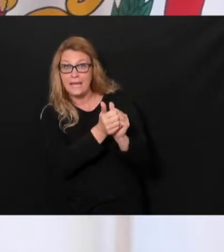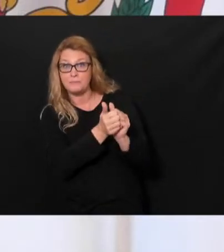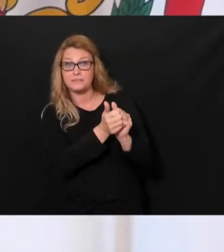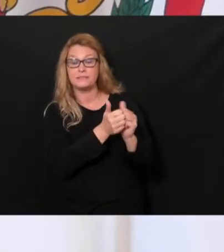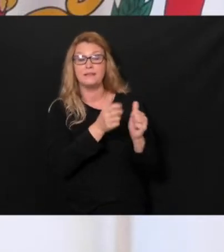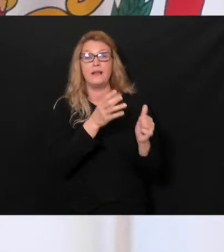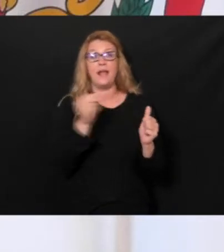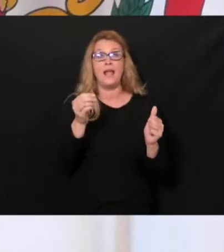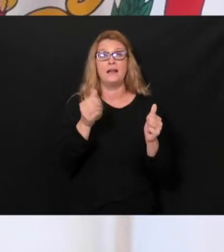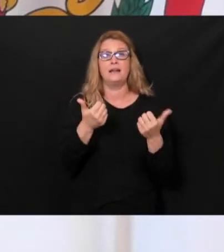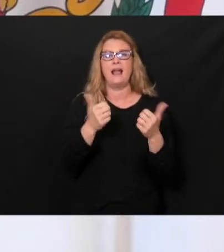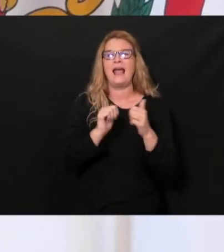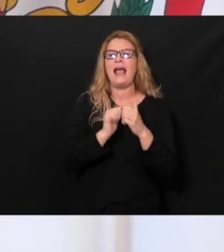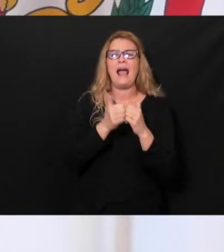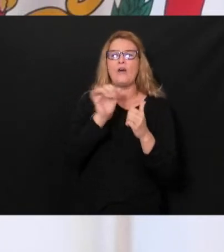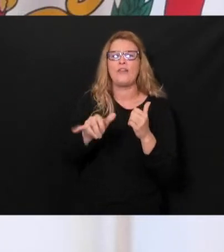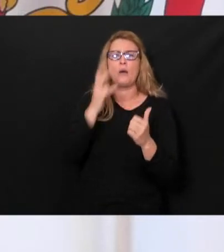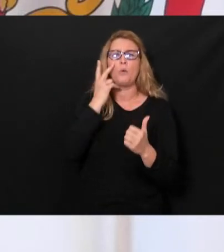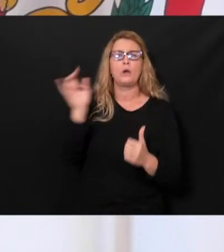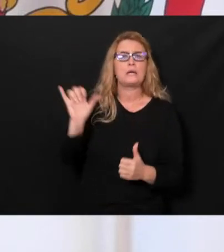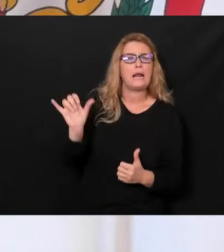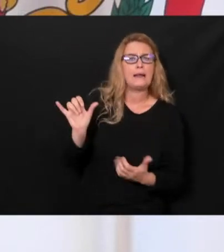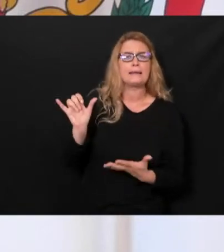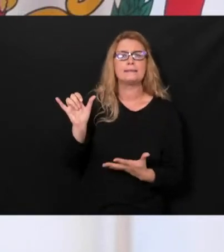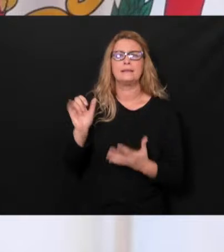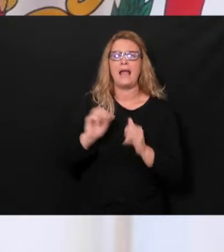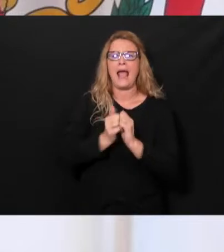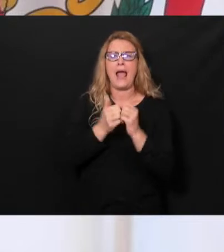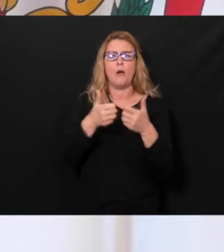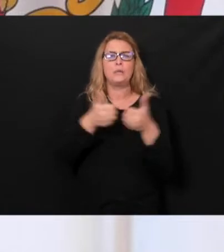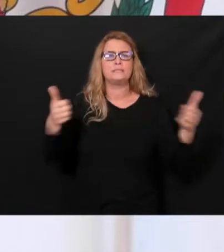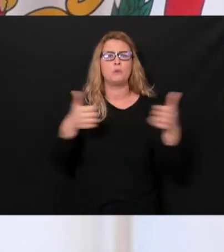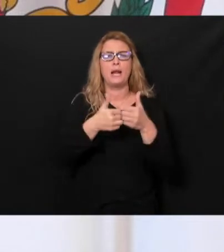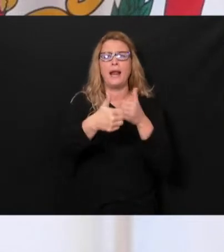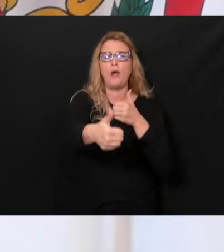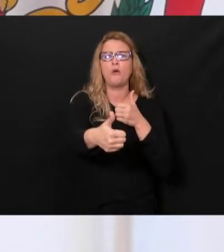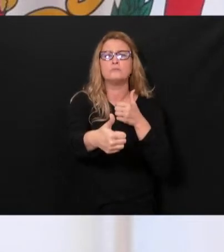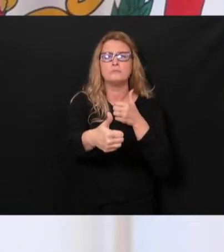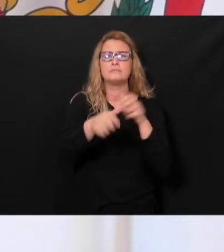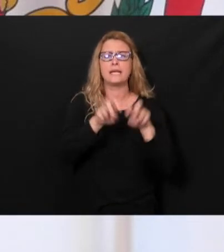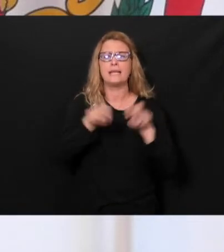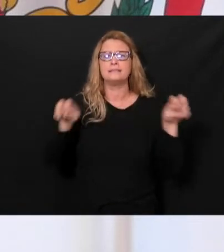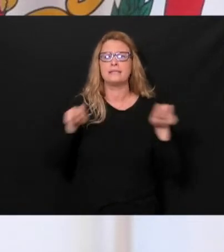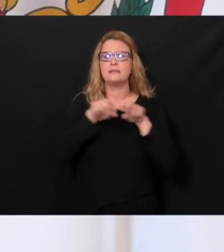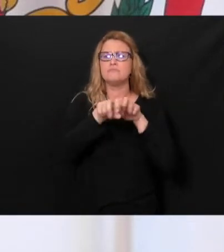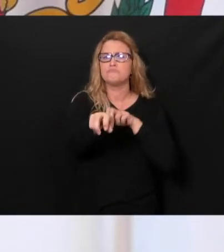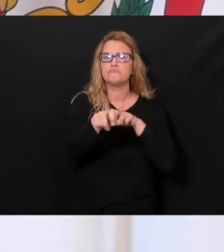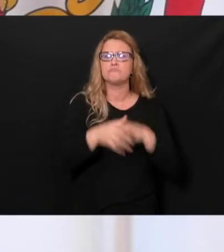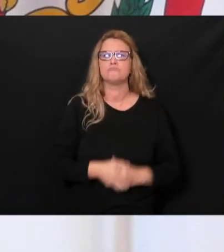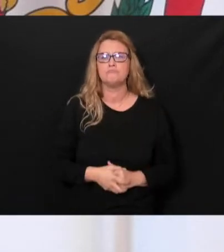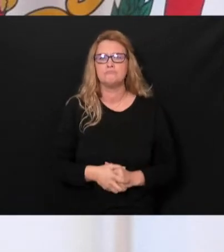how we're going to do that. How they're going to be spread out and socially distanced and all that. But